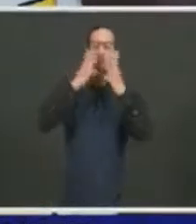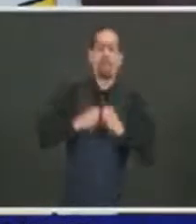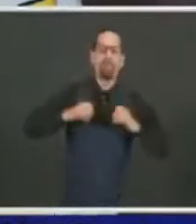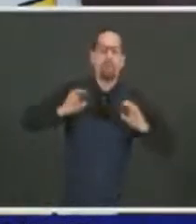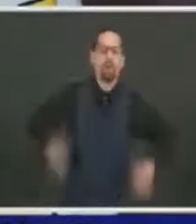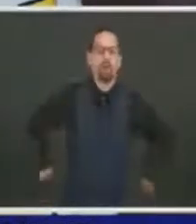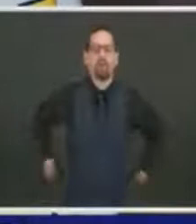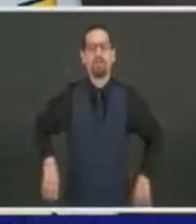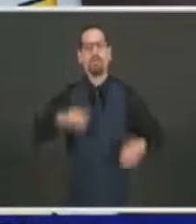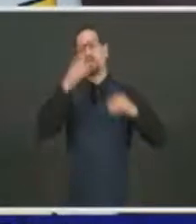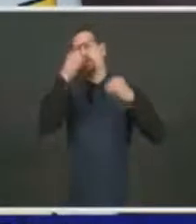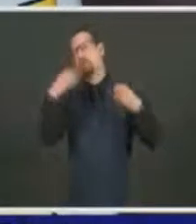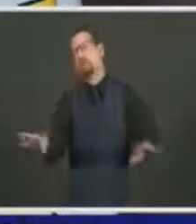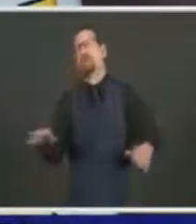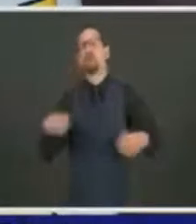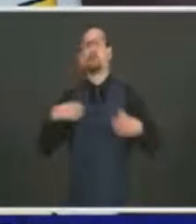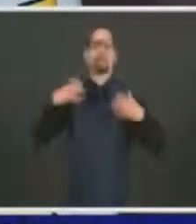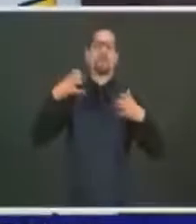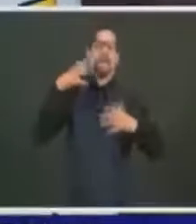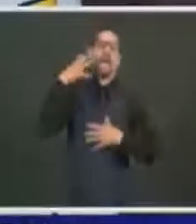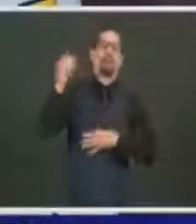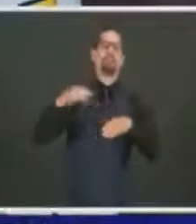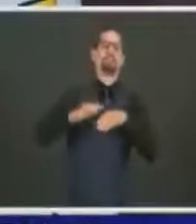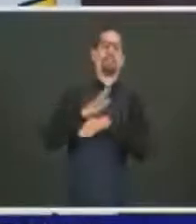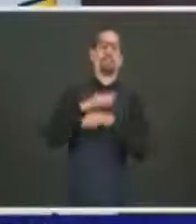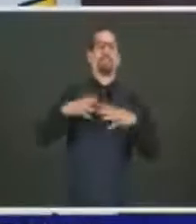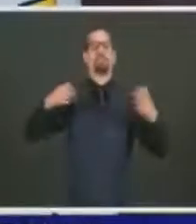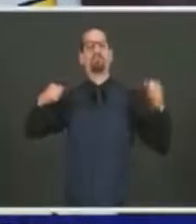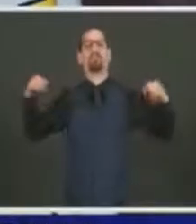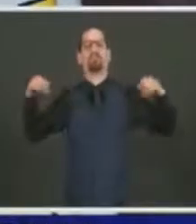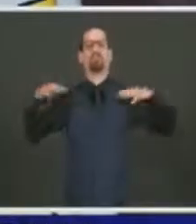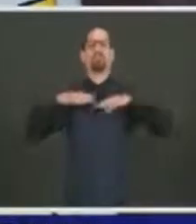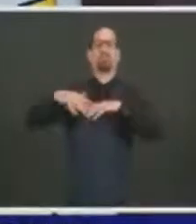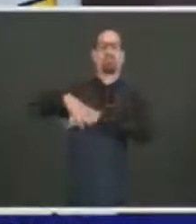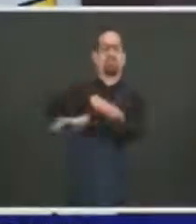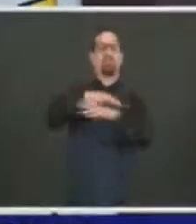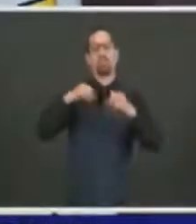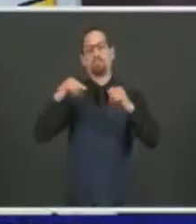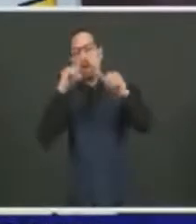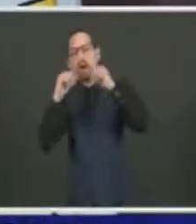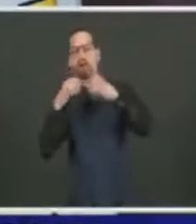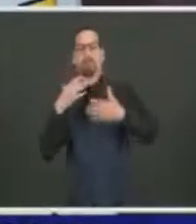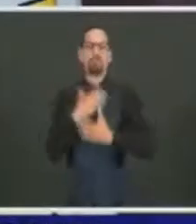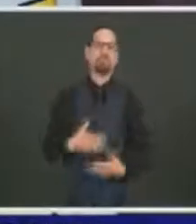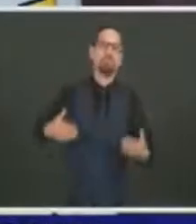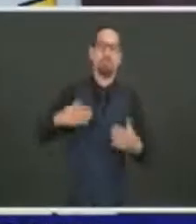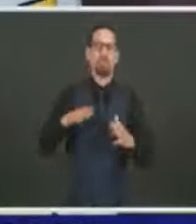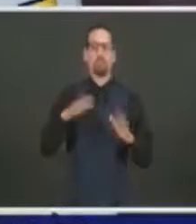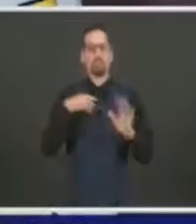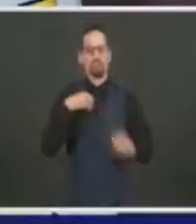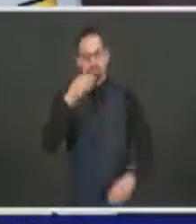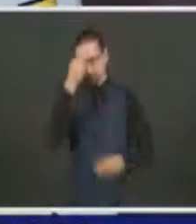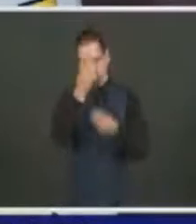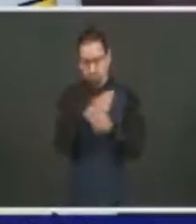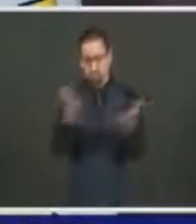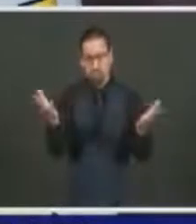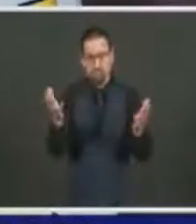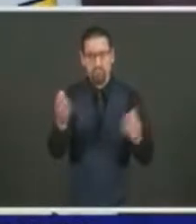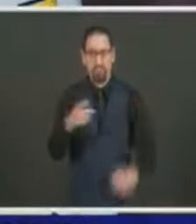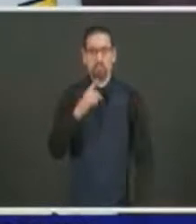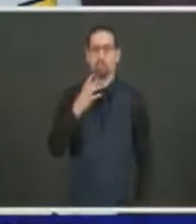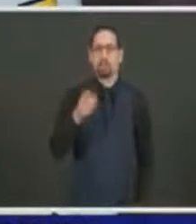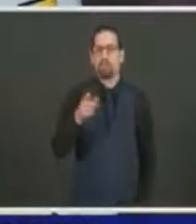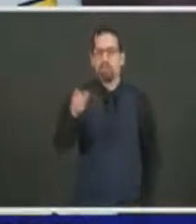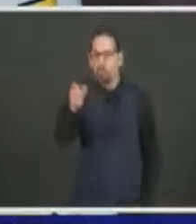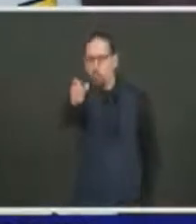gonna go to the beach in a big crowd, I'm gonna go to a bar in a big crowd, then you need to know you are responsible